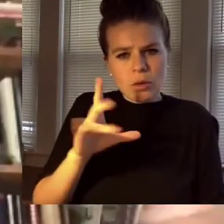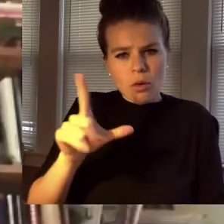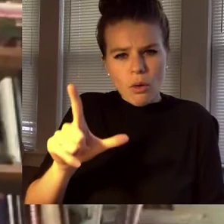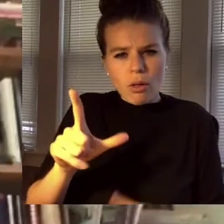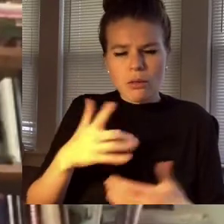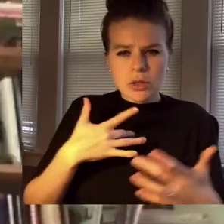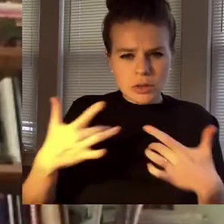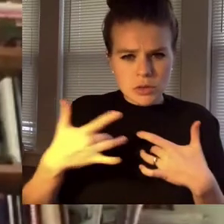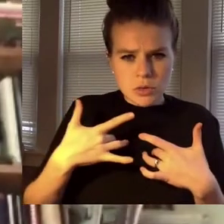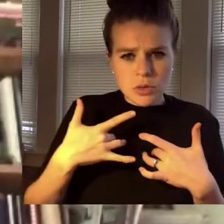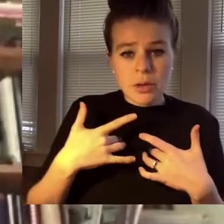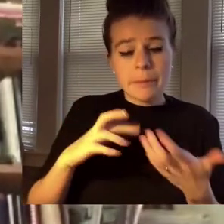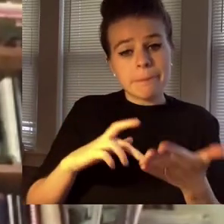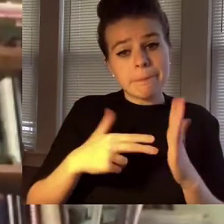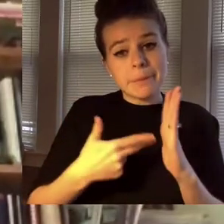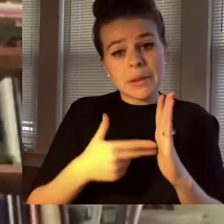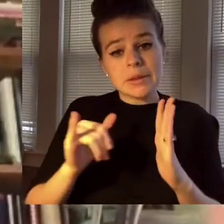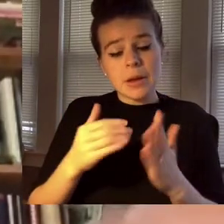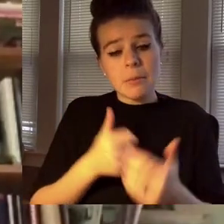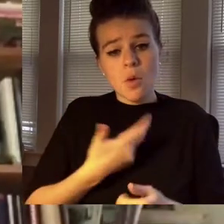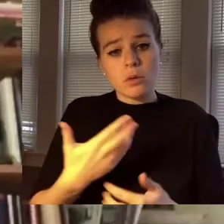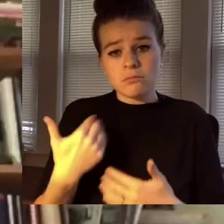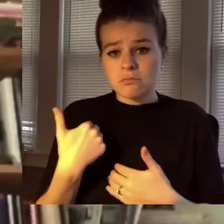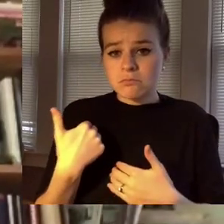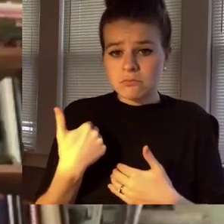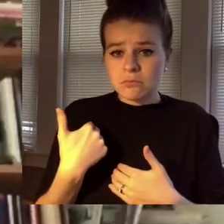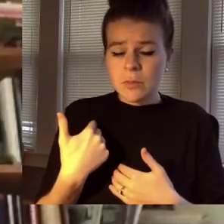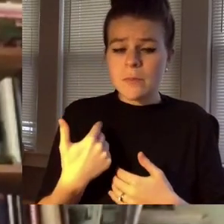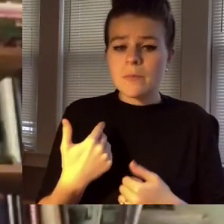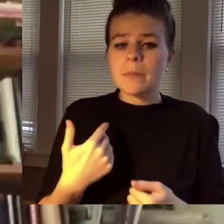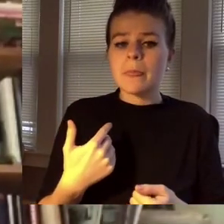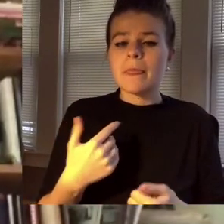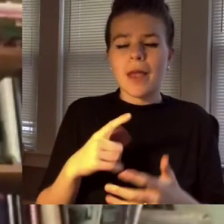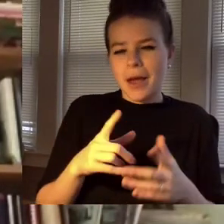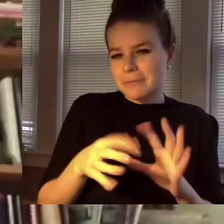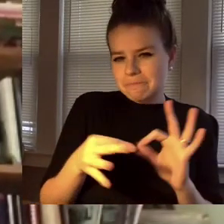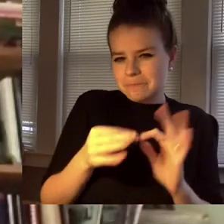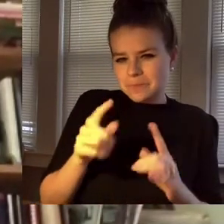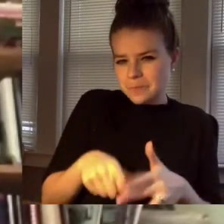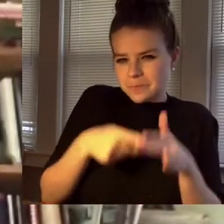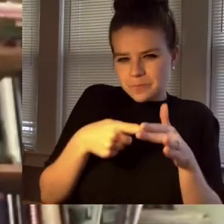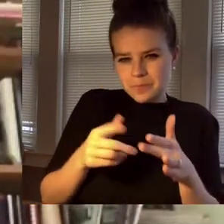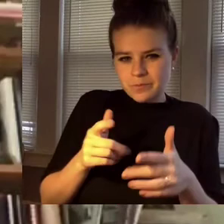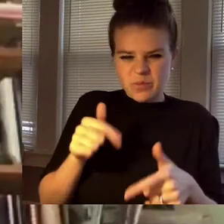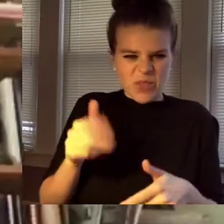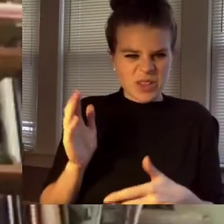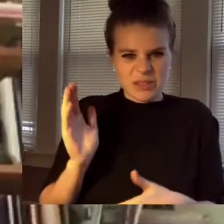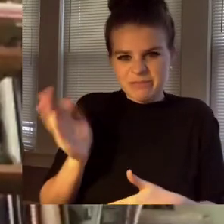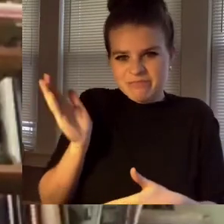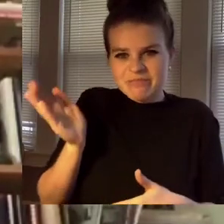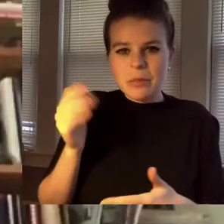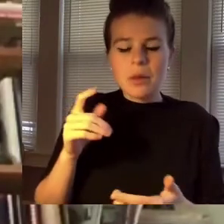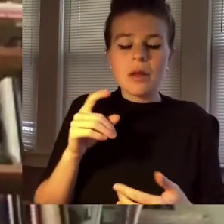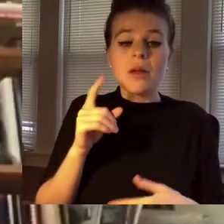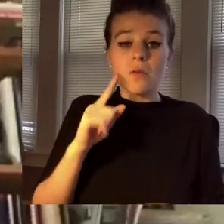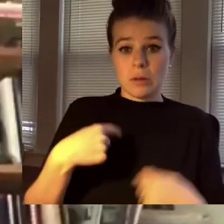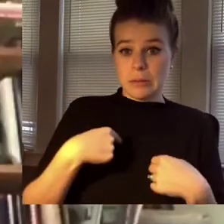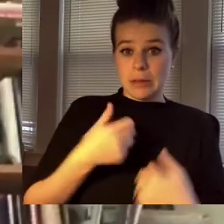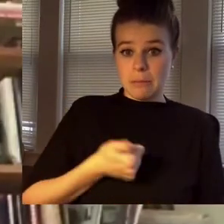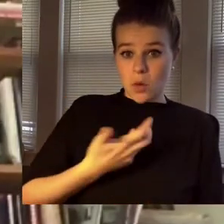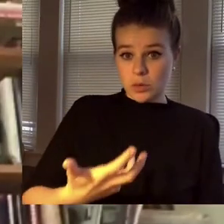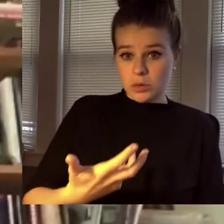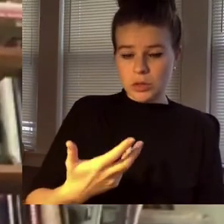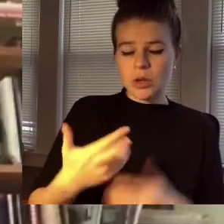is a responsible poem. I've said it at the beginning of this talk that for me, poetry